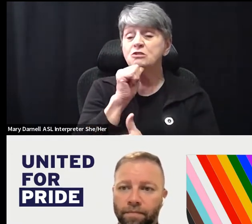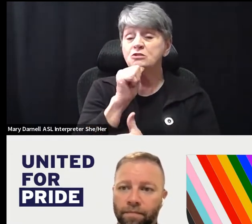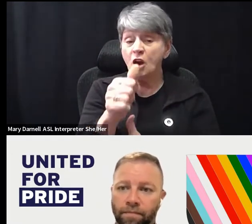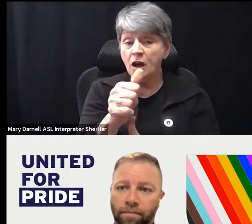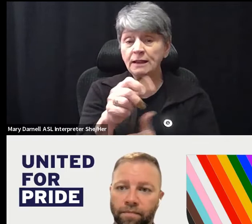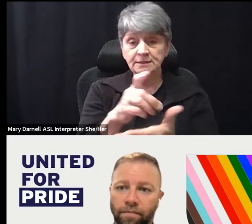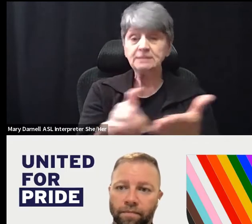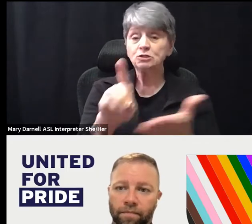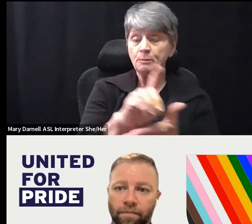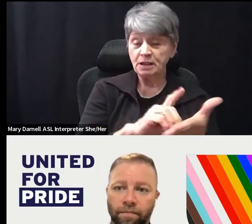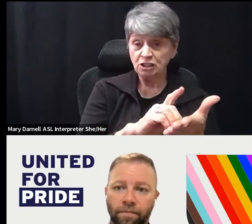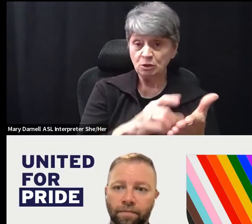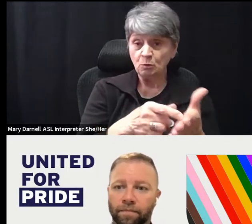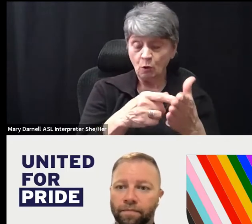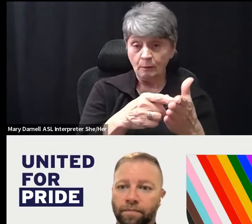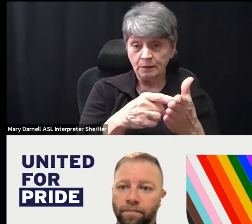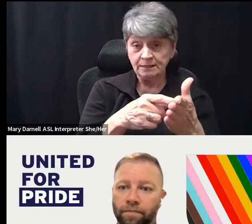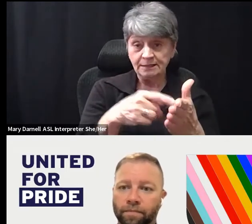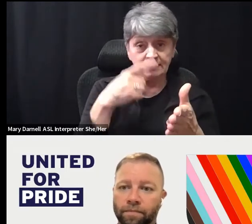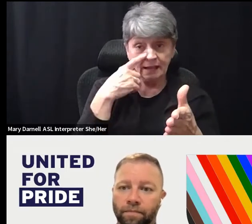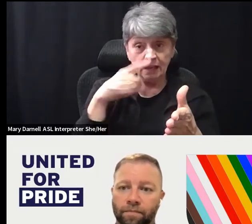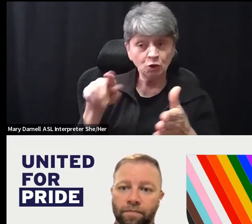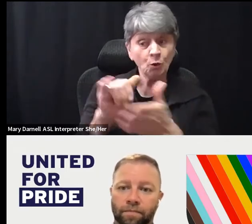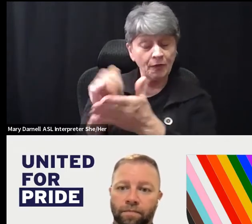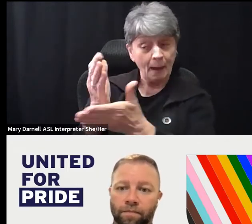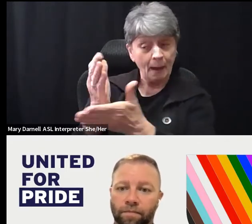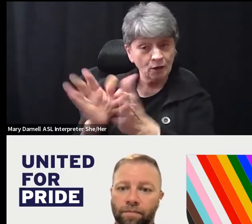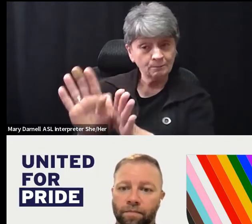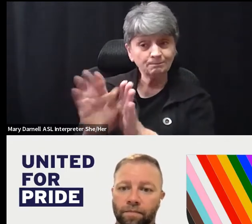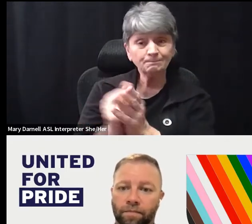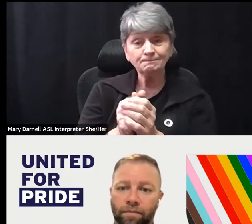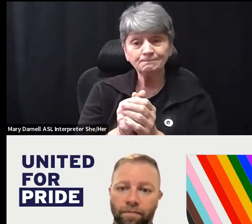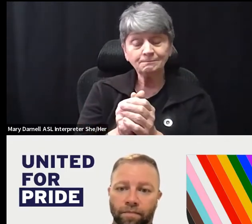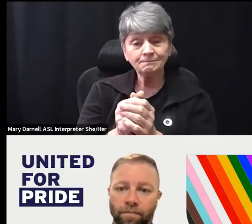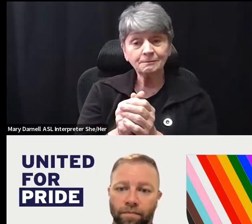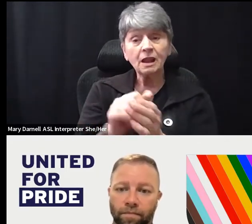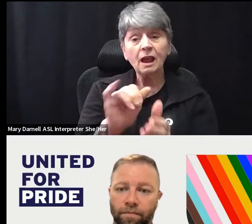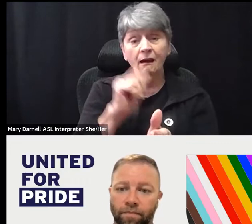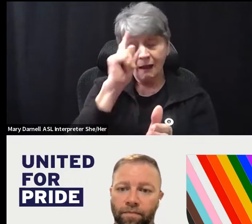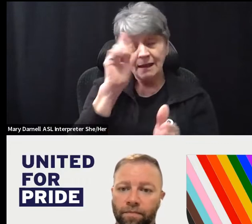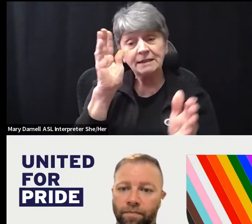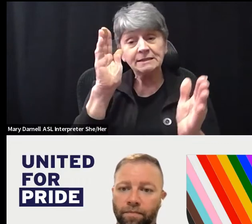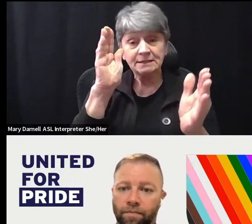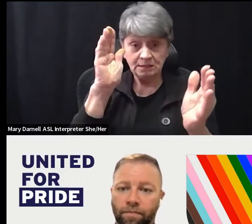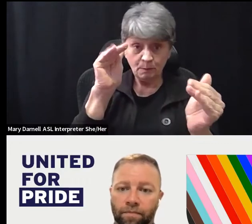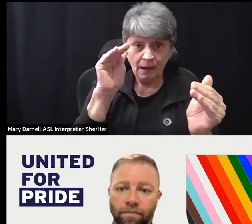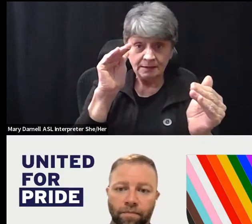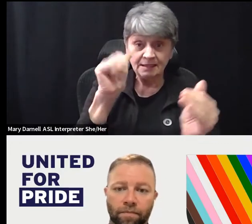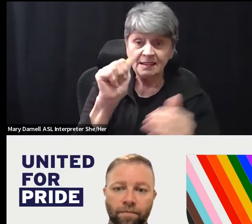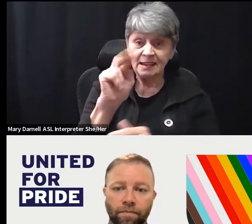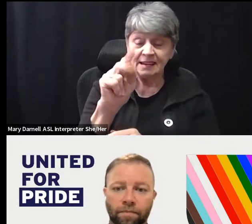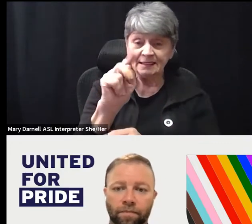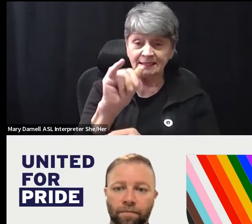how they ignored that piece. I expect that the Betsy DeVos's of the world, the anti-public